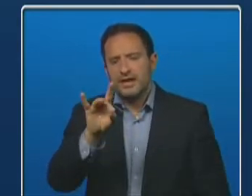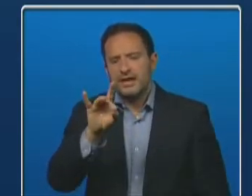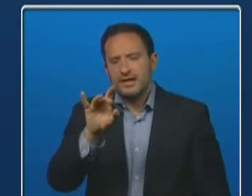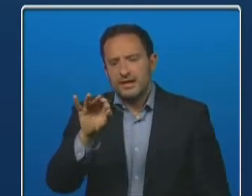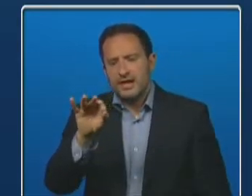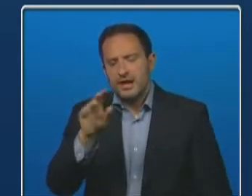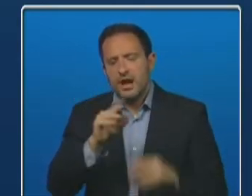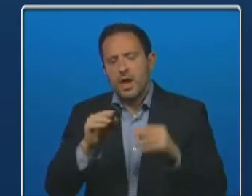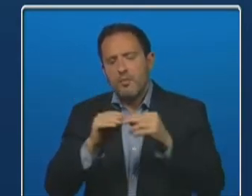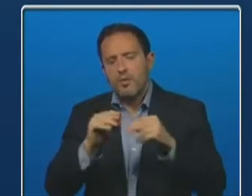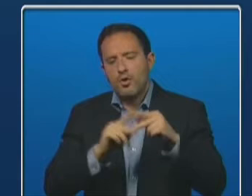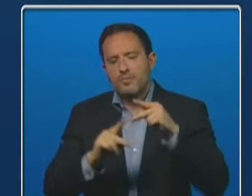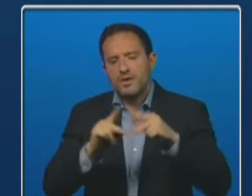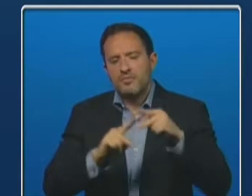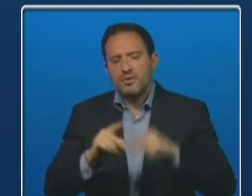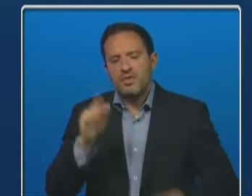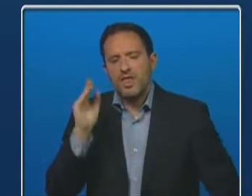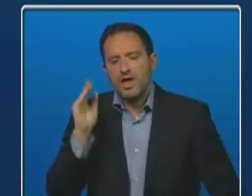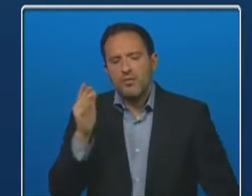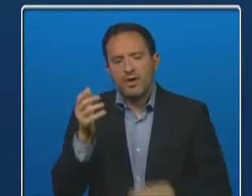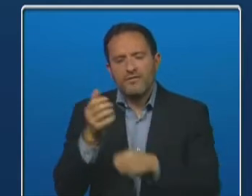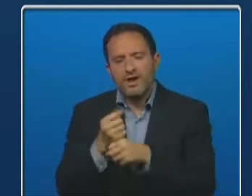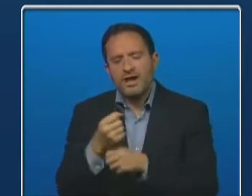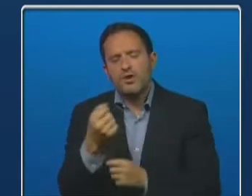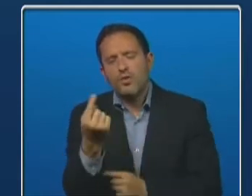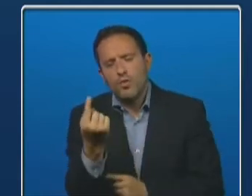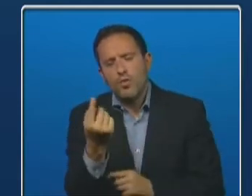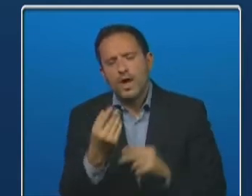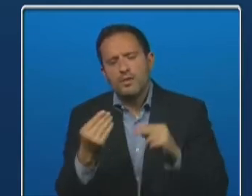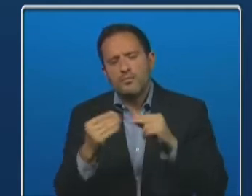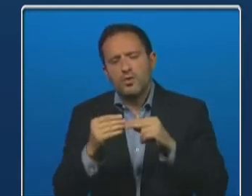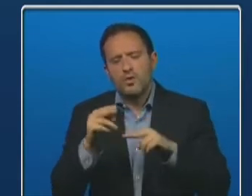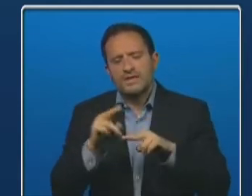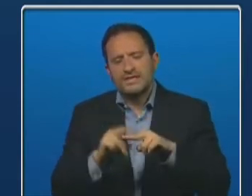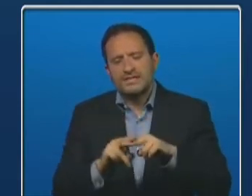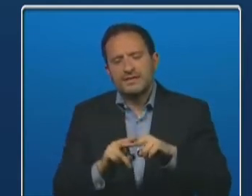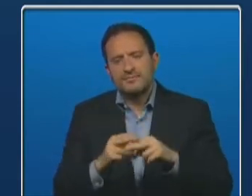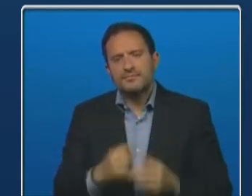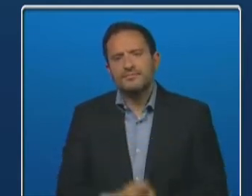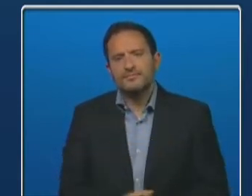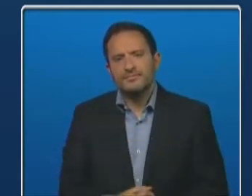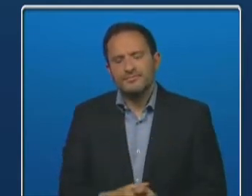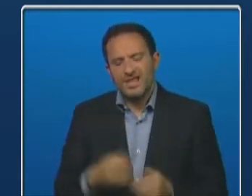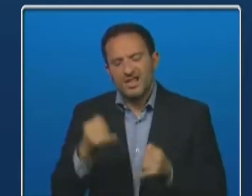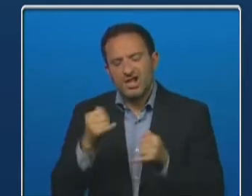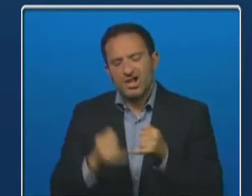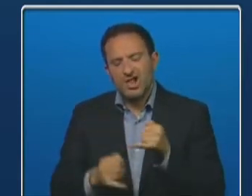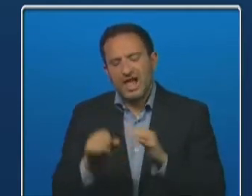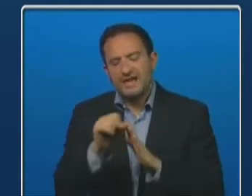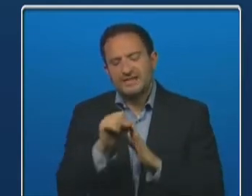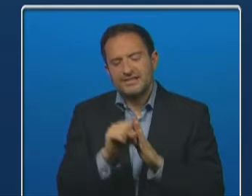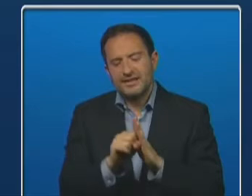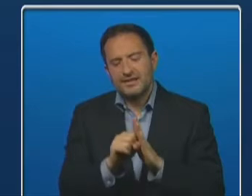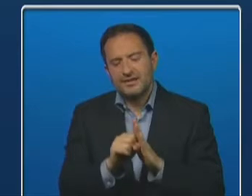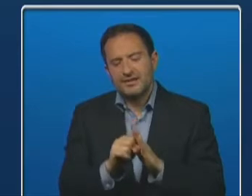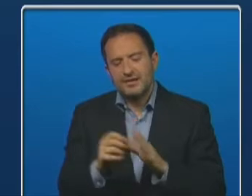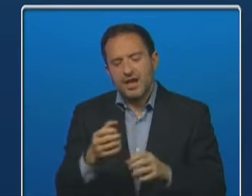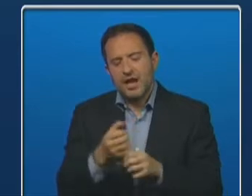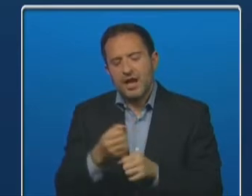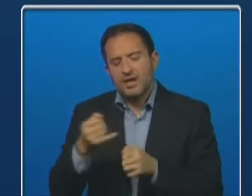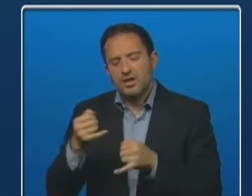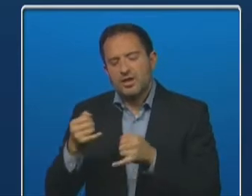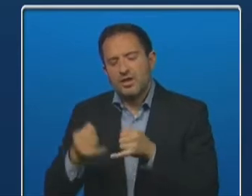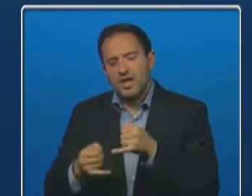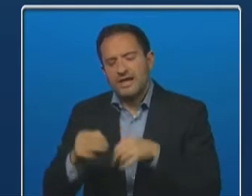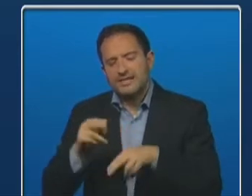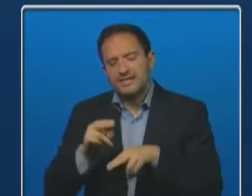would have received one more seat instead of the last state that received their last seat.